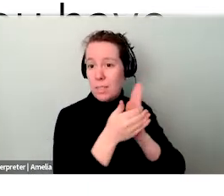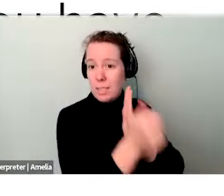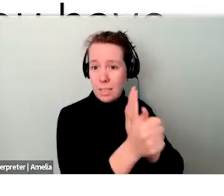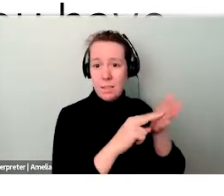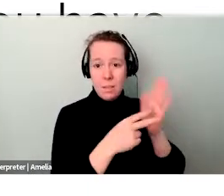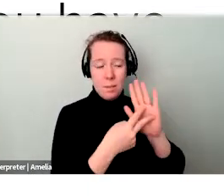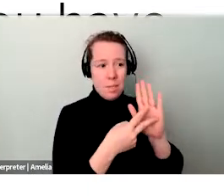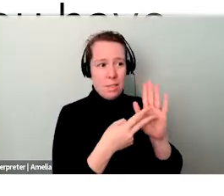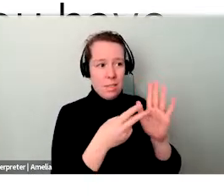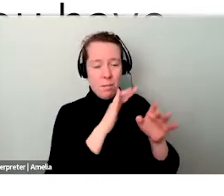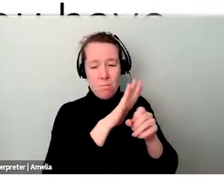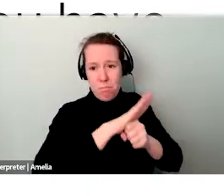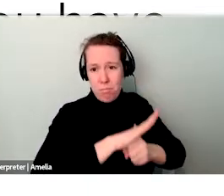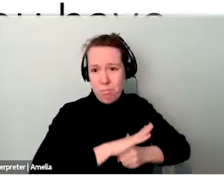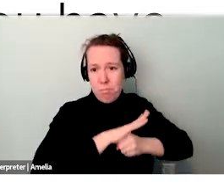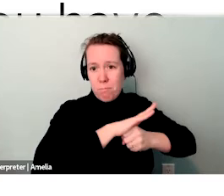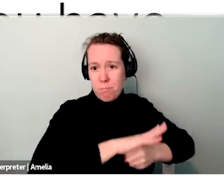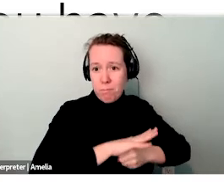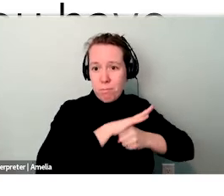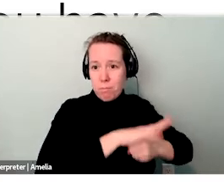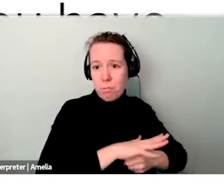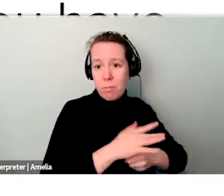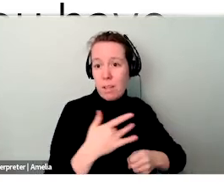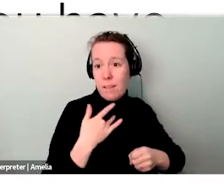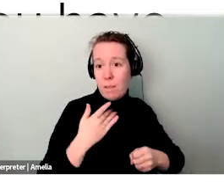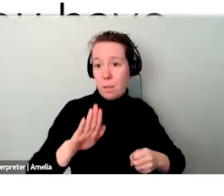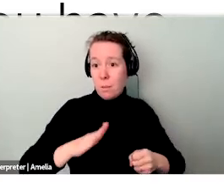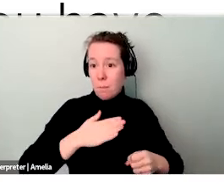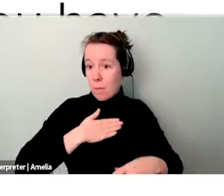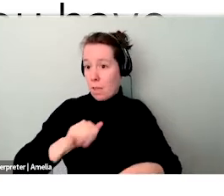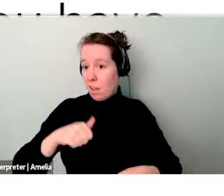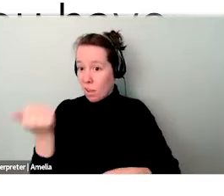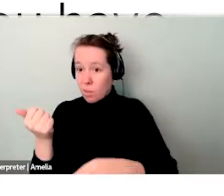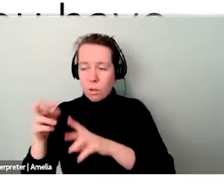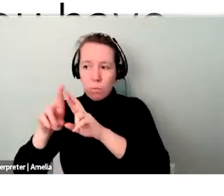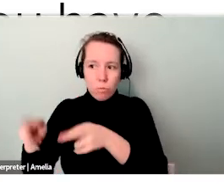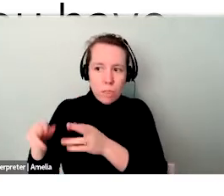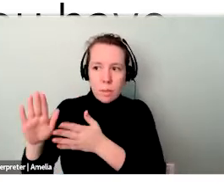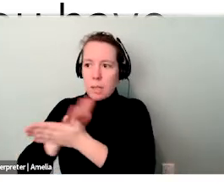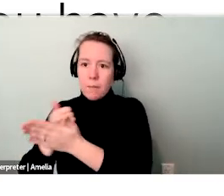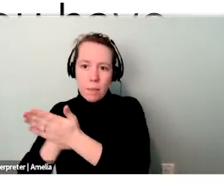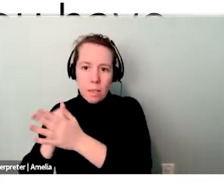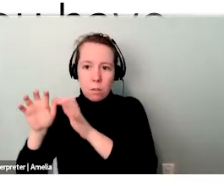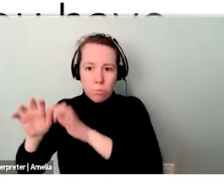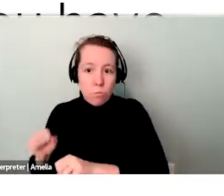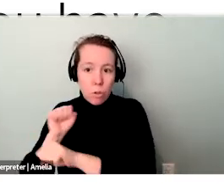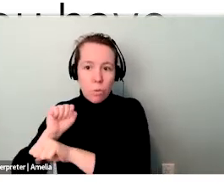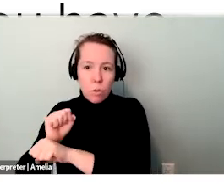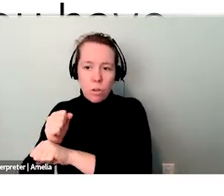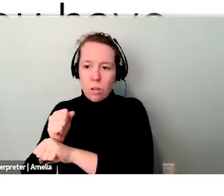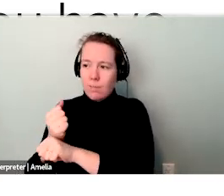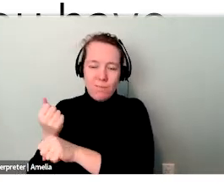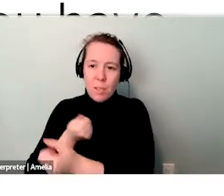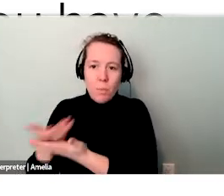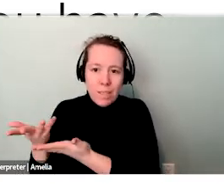my stress and energy on that. And what I am looking for is